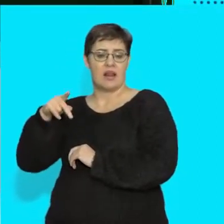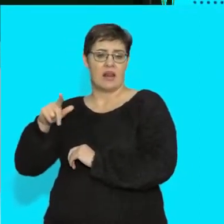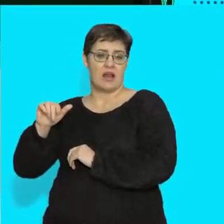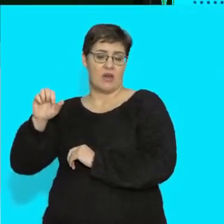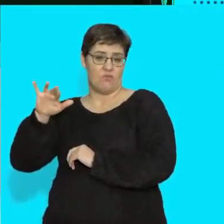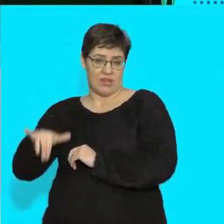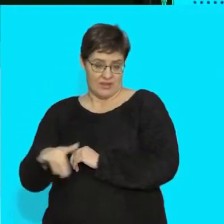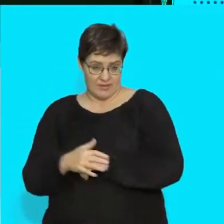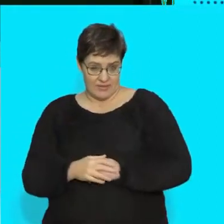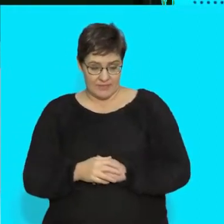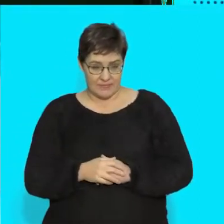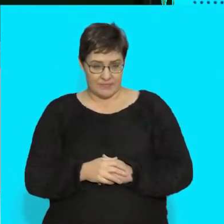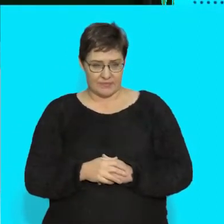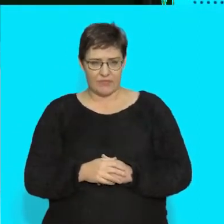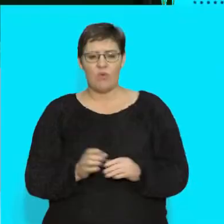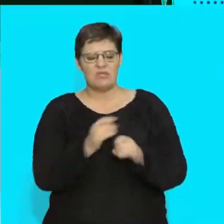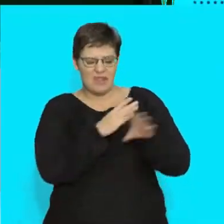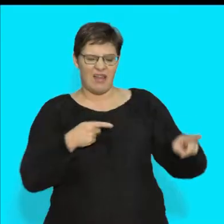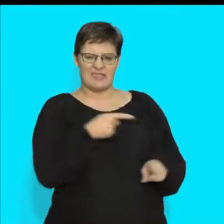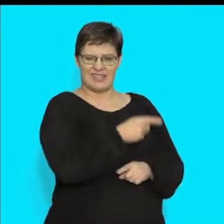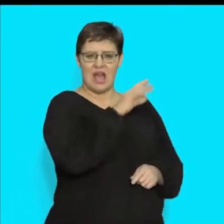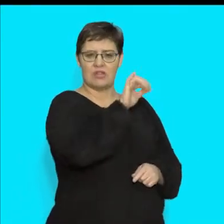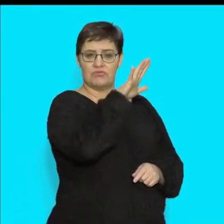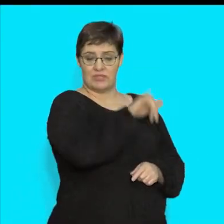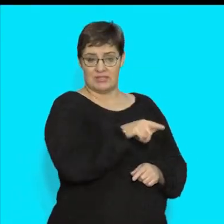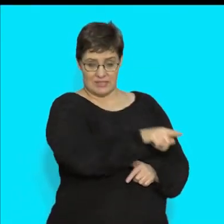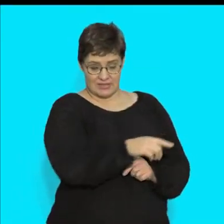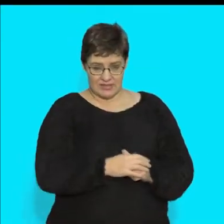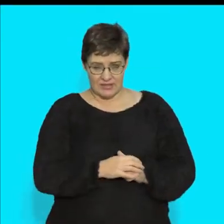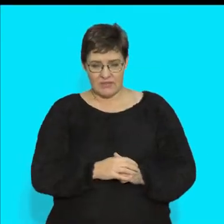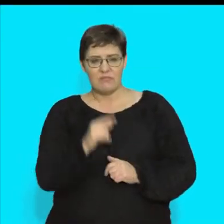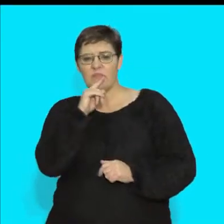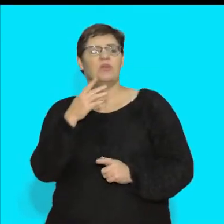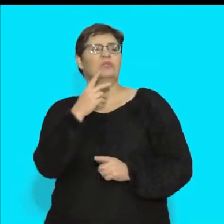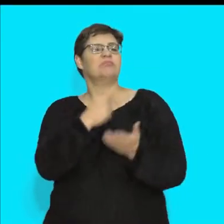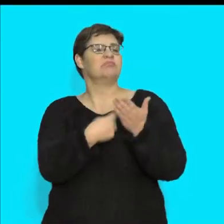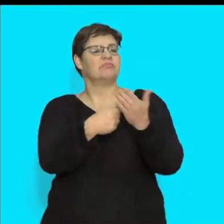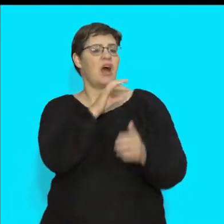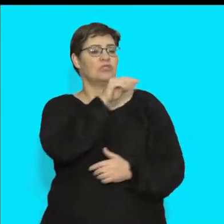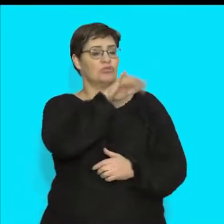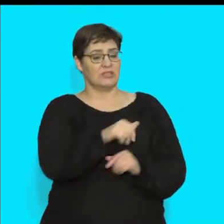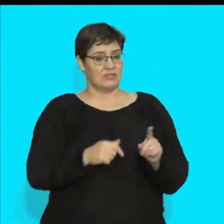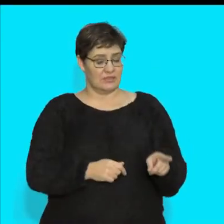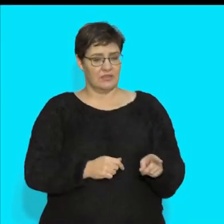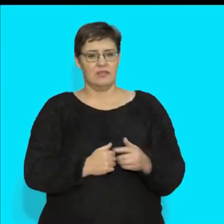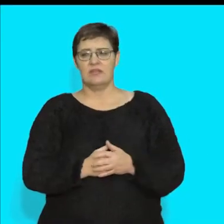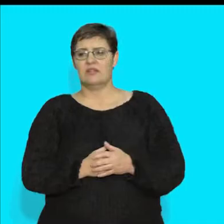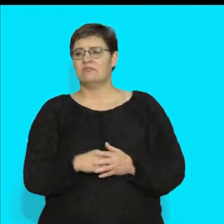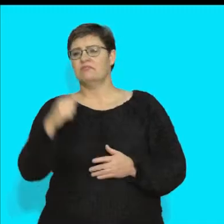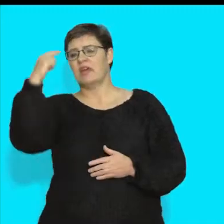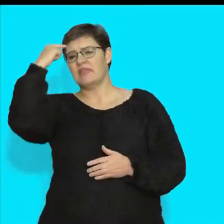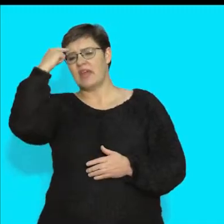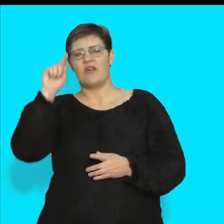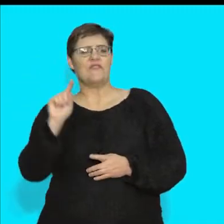capillary? Okay, let's start off with arteries. Now guys, when we talk about an artery, right, I always try to think of